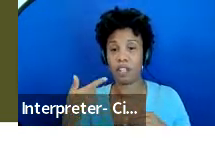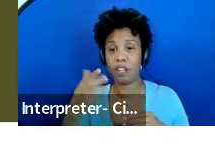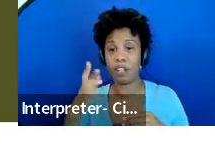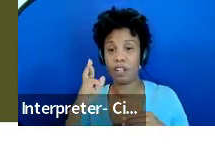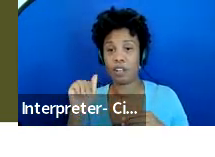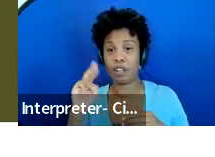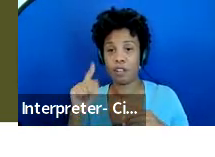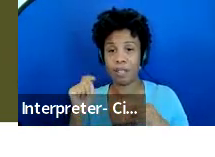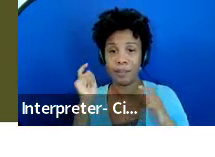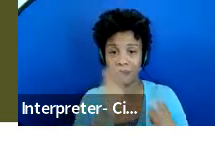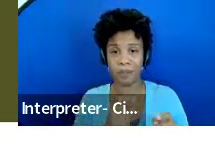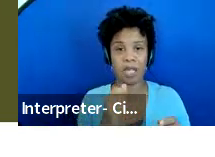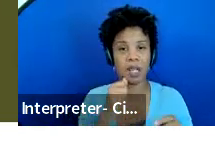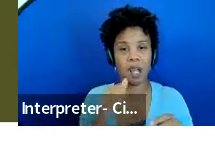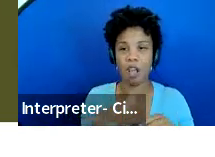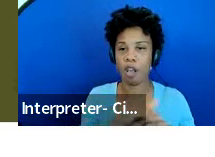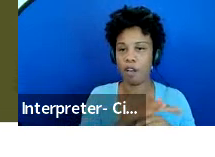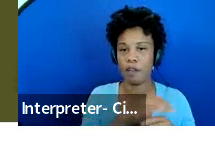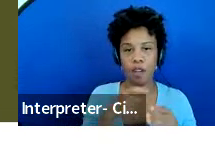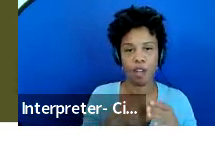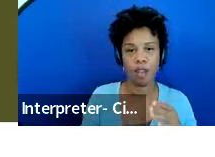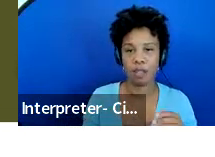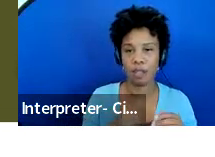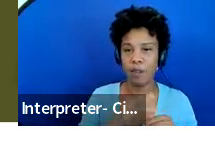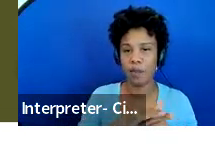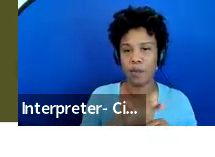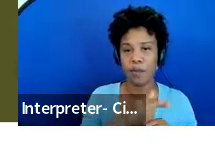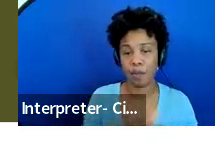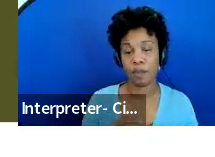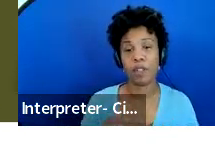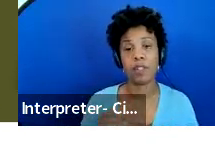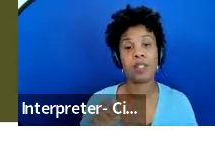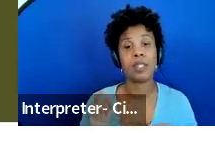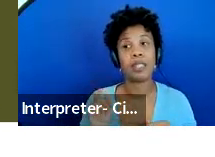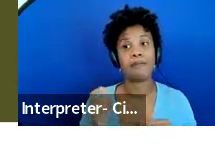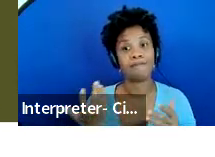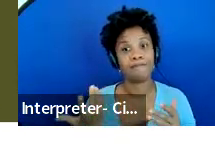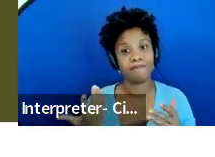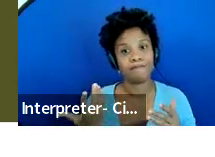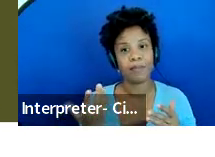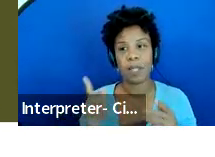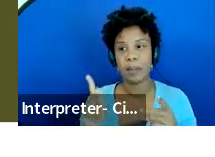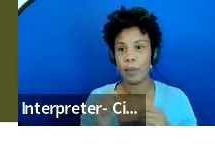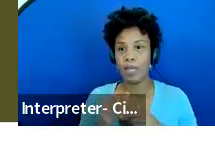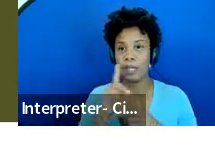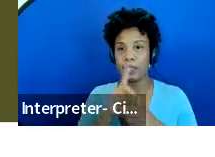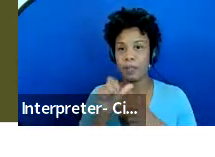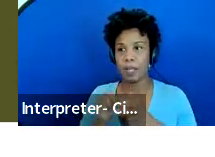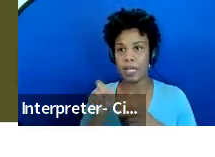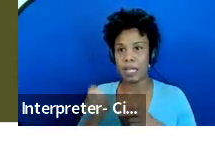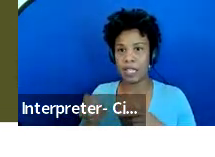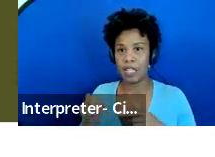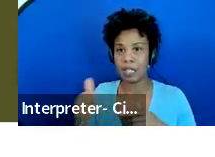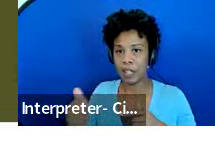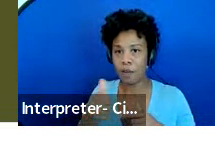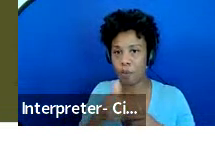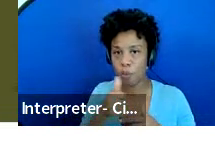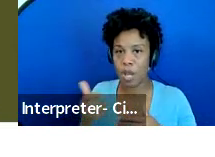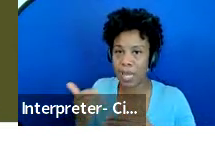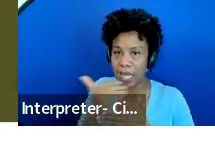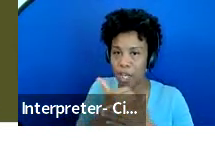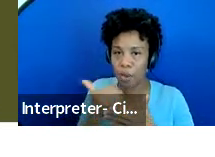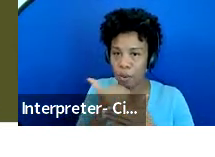cover the extra costs associated with disability. So some measure of adequate income is needed among persons with disabilities. Now,